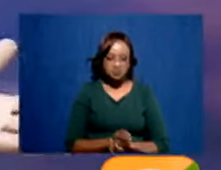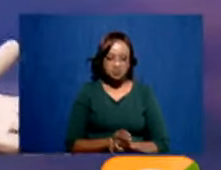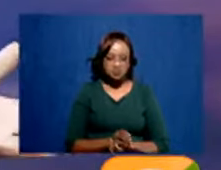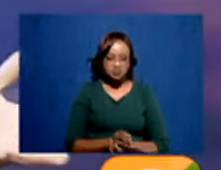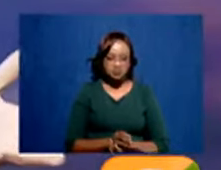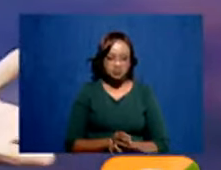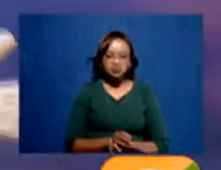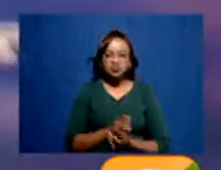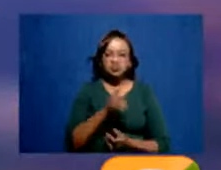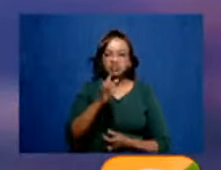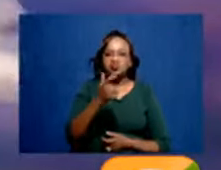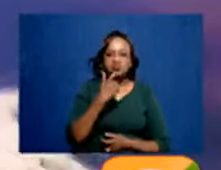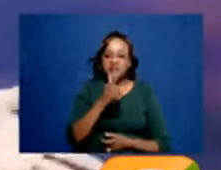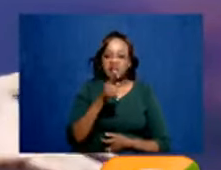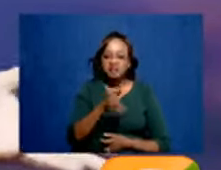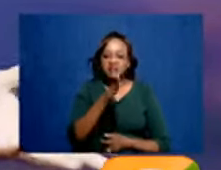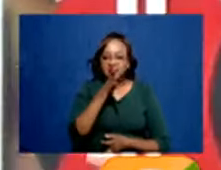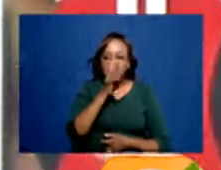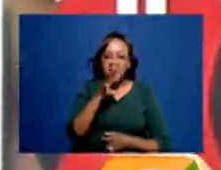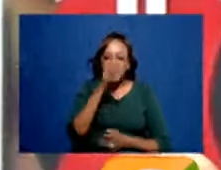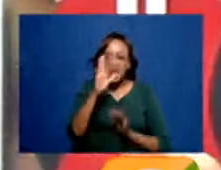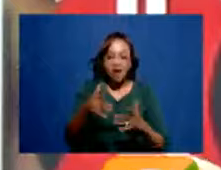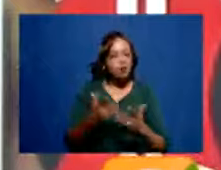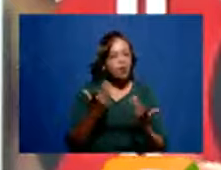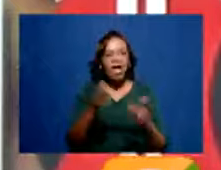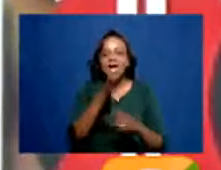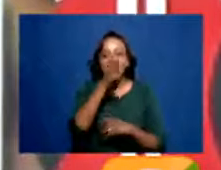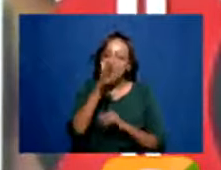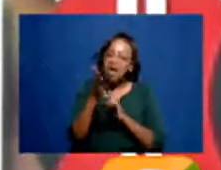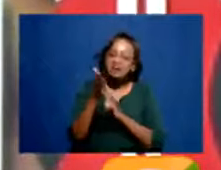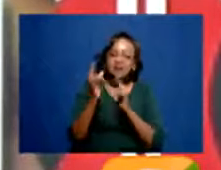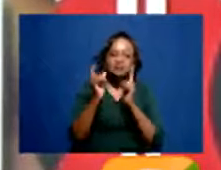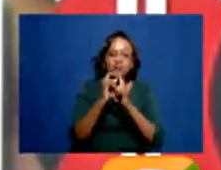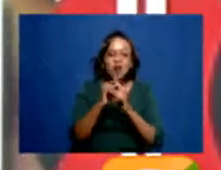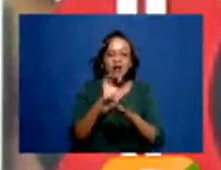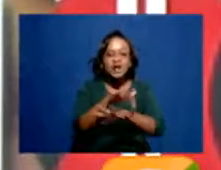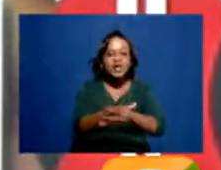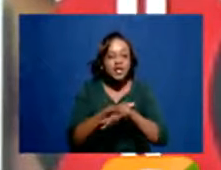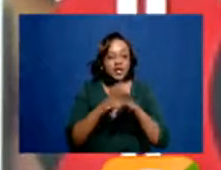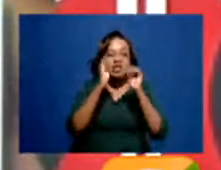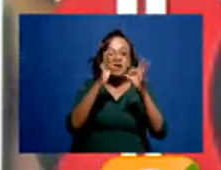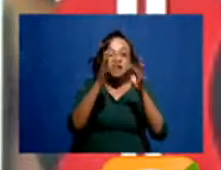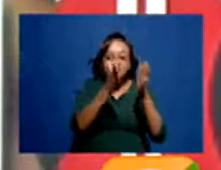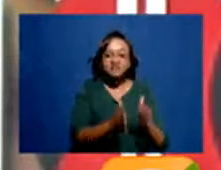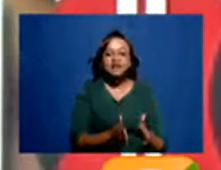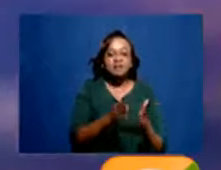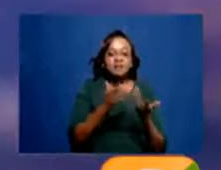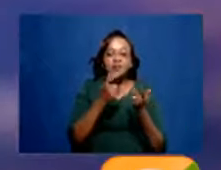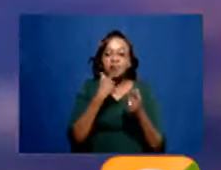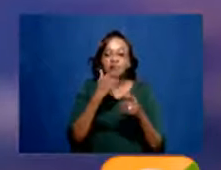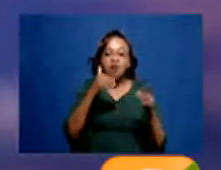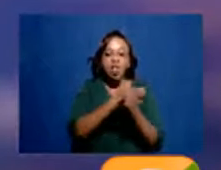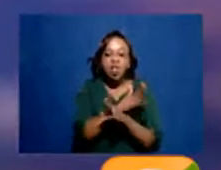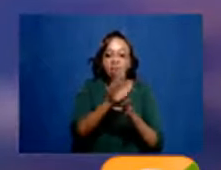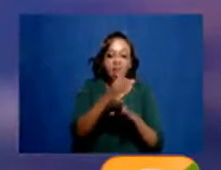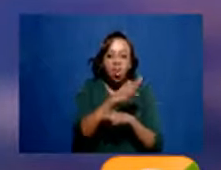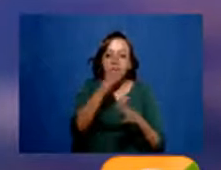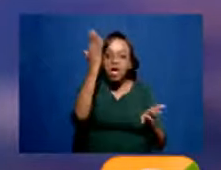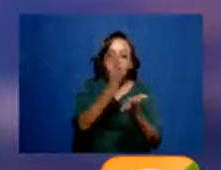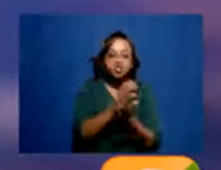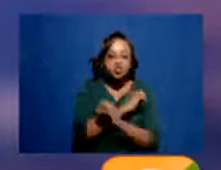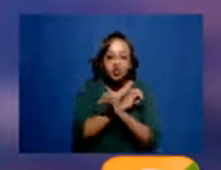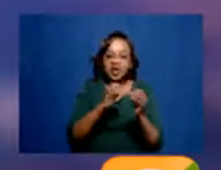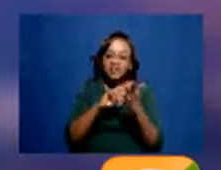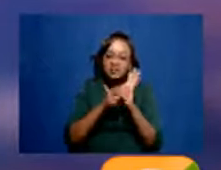Let me finish first. How can you say this? It is the English language. If something is not true, it's called a lie. This is not parliament. In